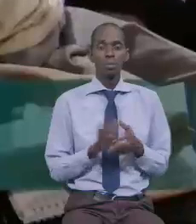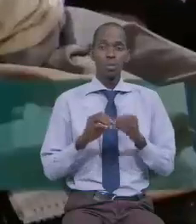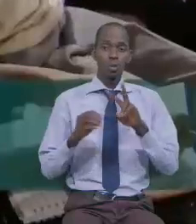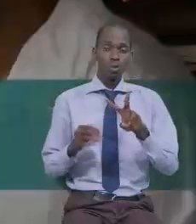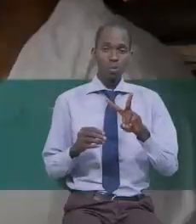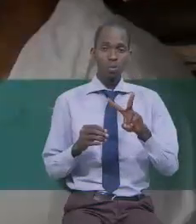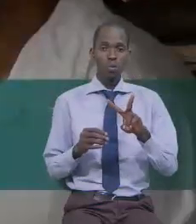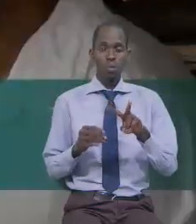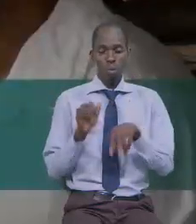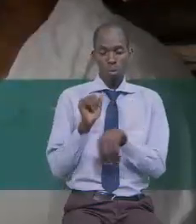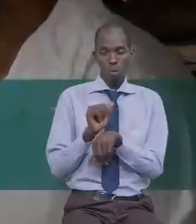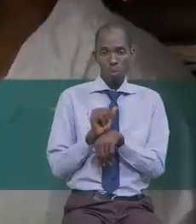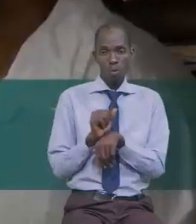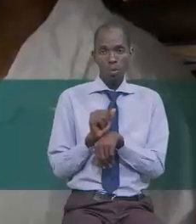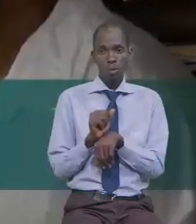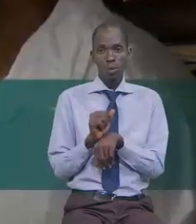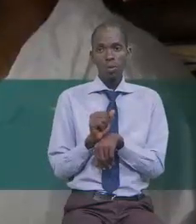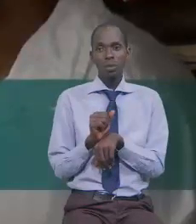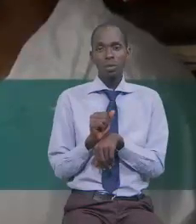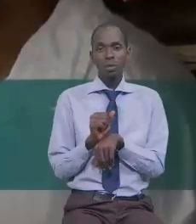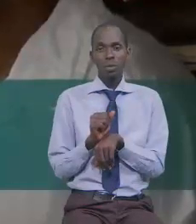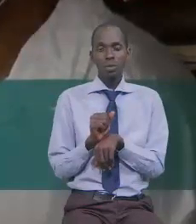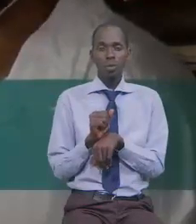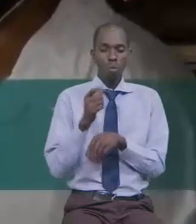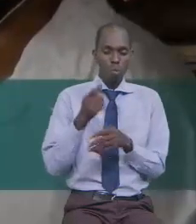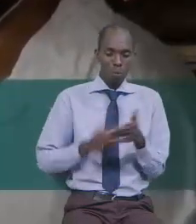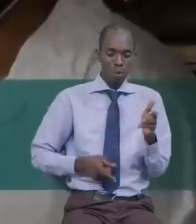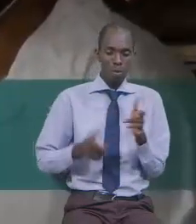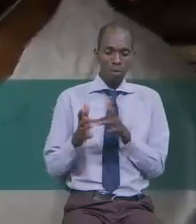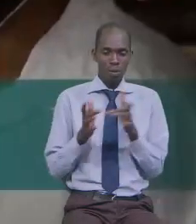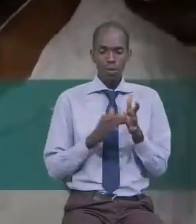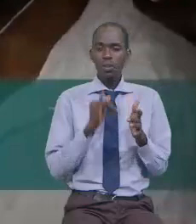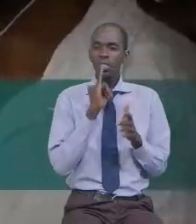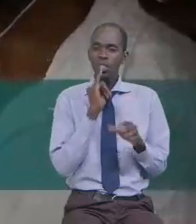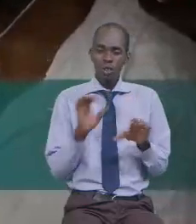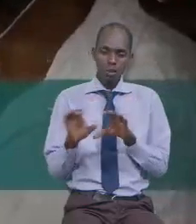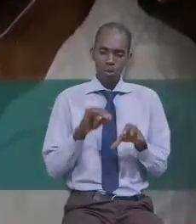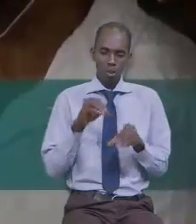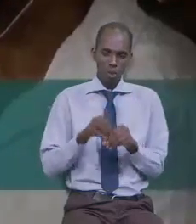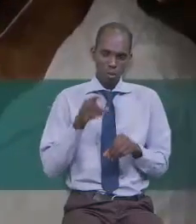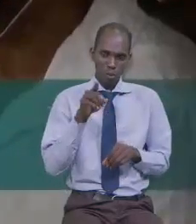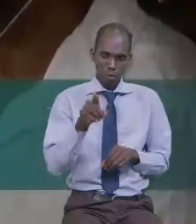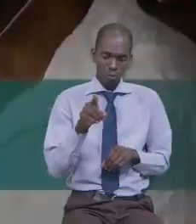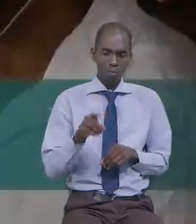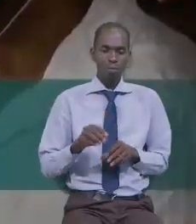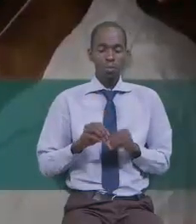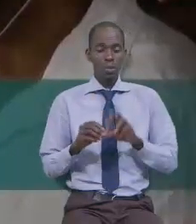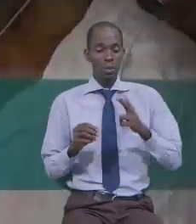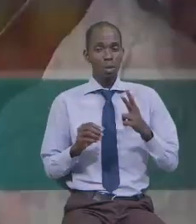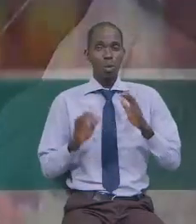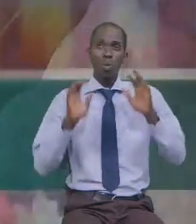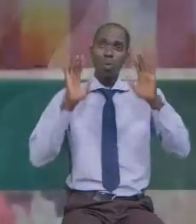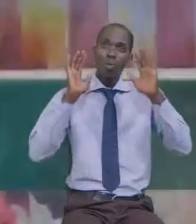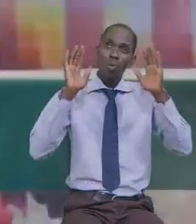works Jesus is doing in you. Number three, wonders